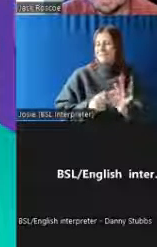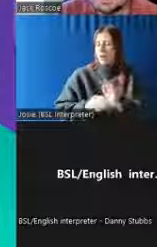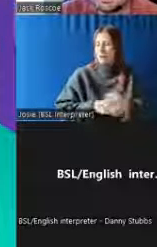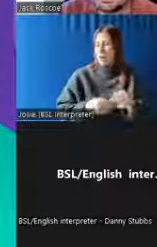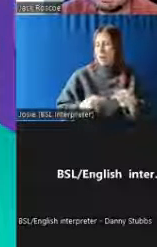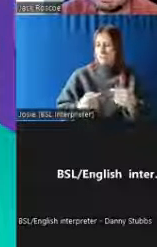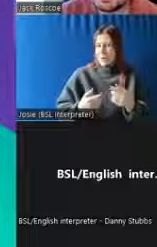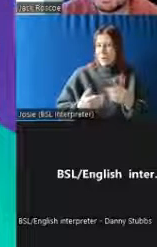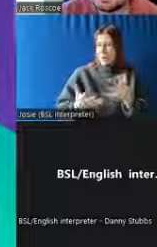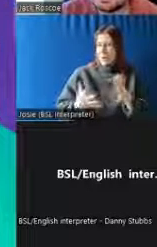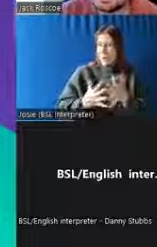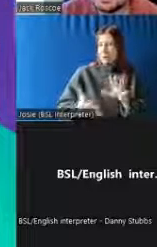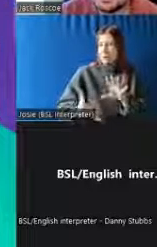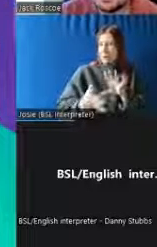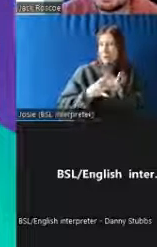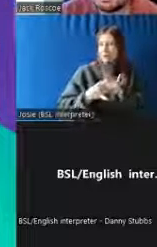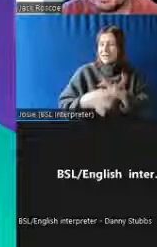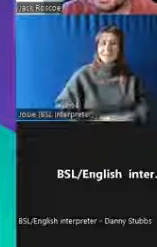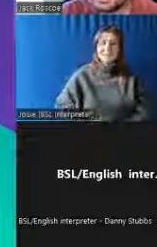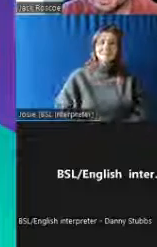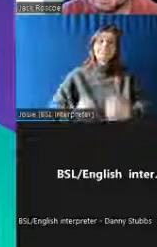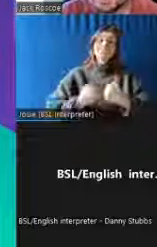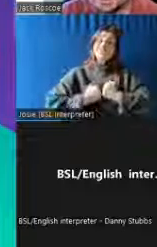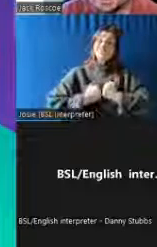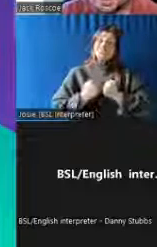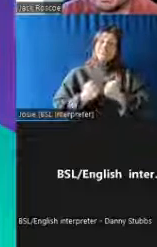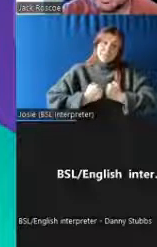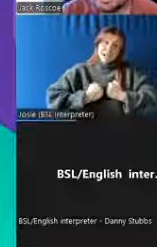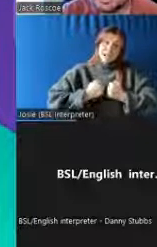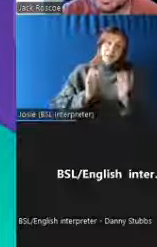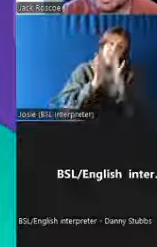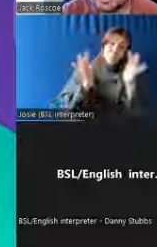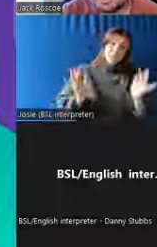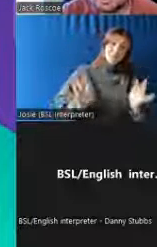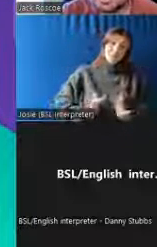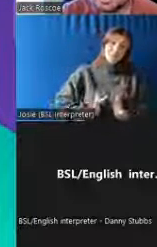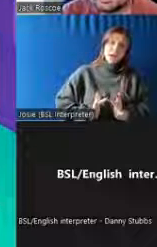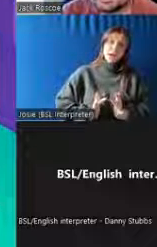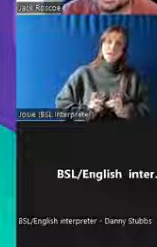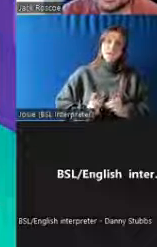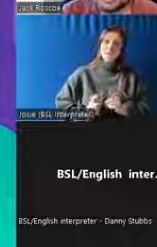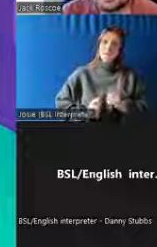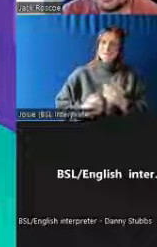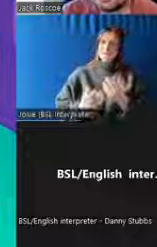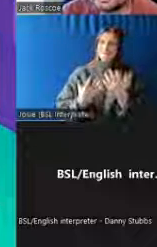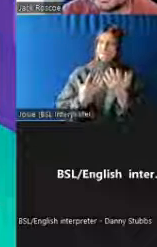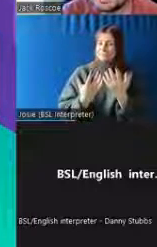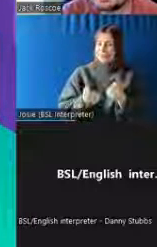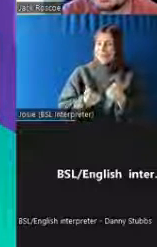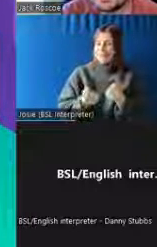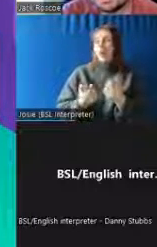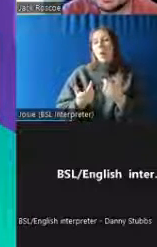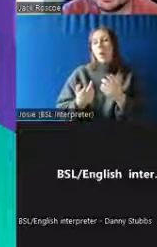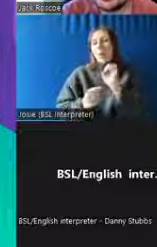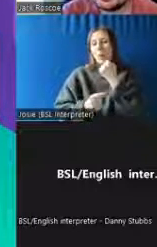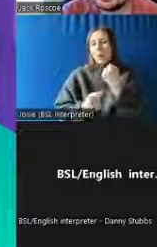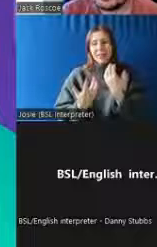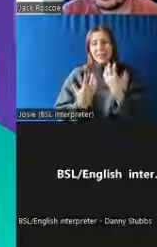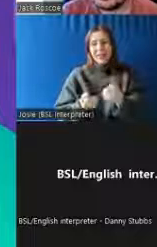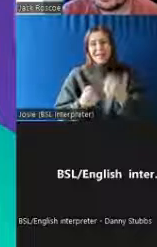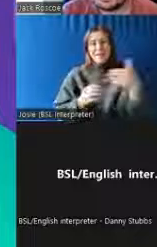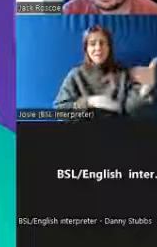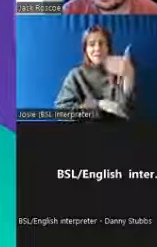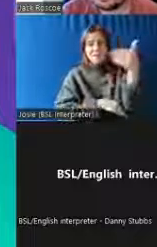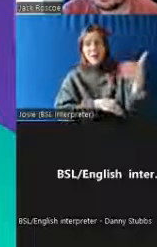There is a page on our website with, well, it doesn't have them yet, but after the presentation, I'll make sure they're up. All of the slides from today and